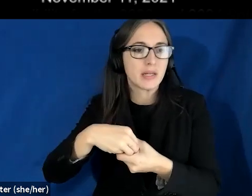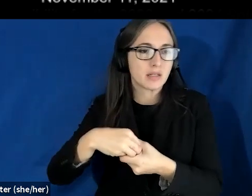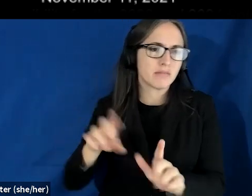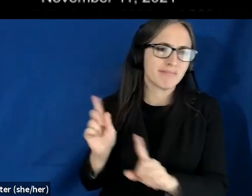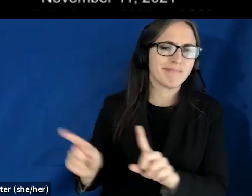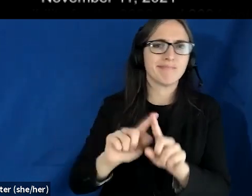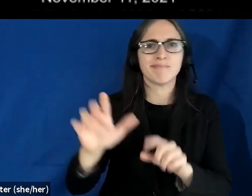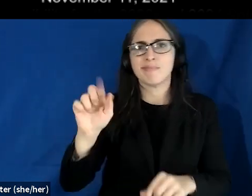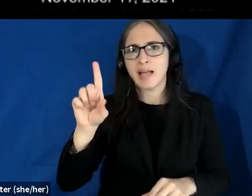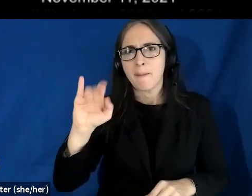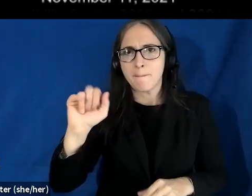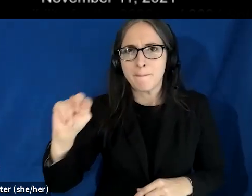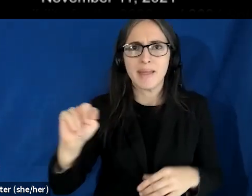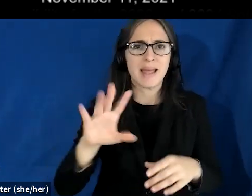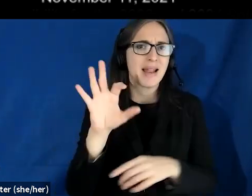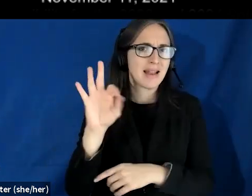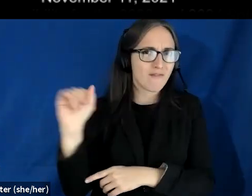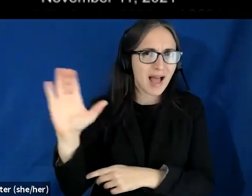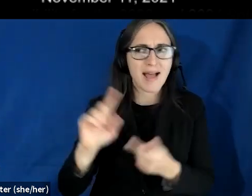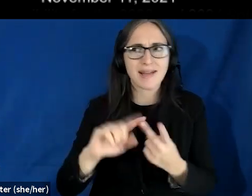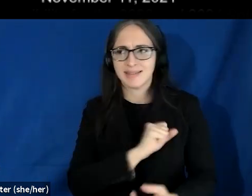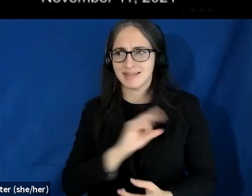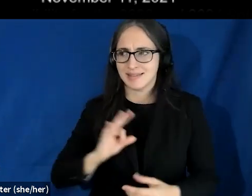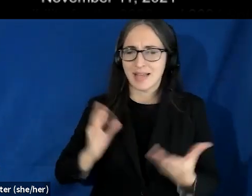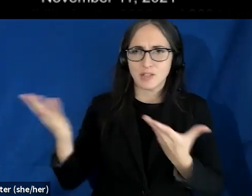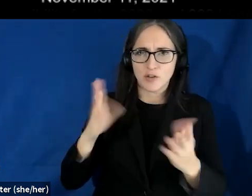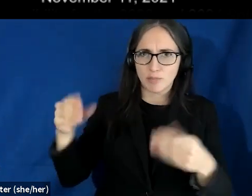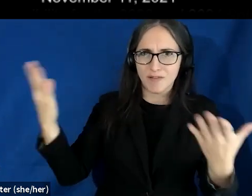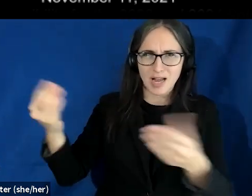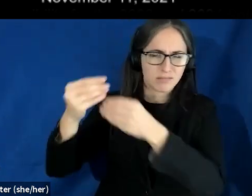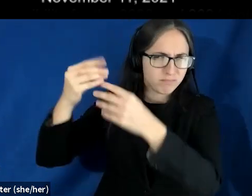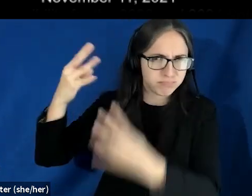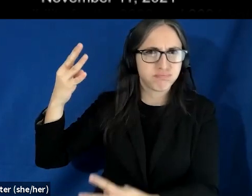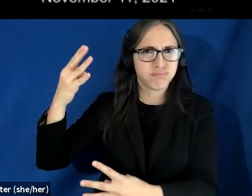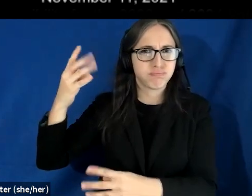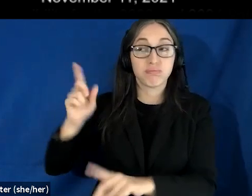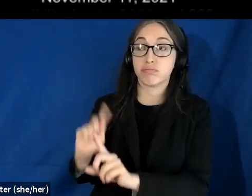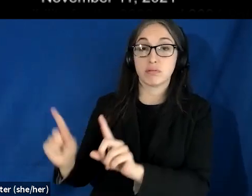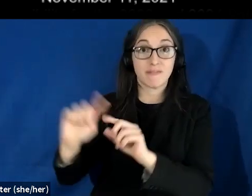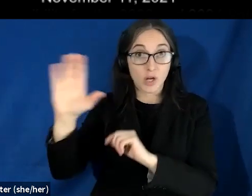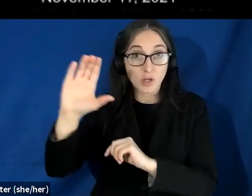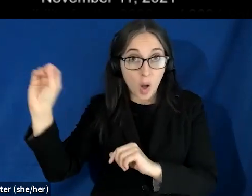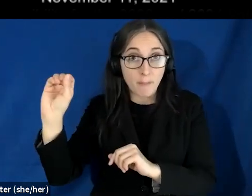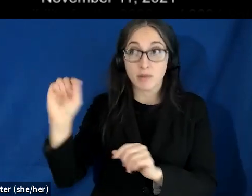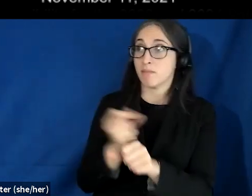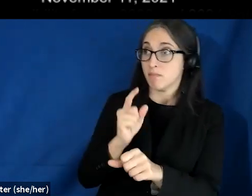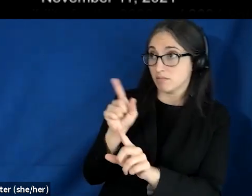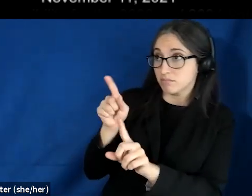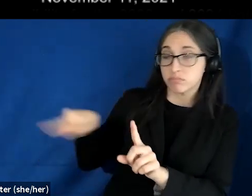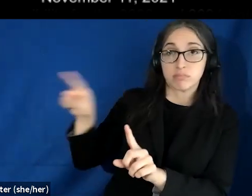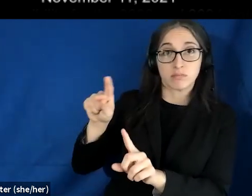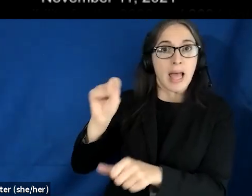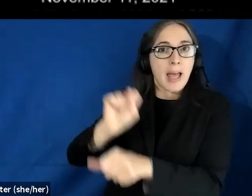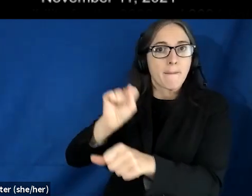staff, service providers, tons of work there. Employers to make their employment opportunities welcoming